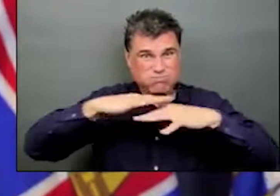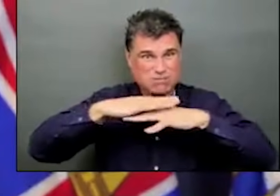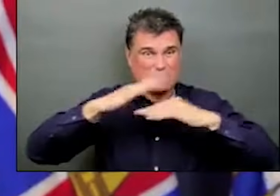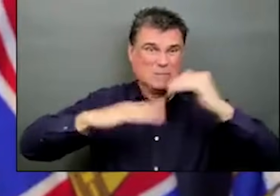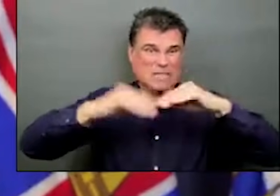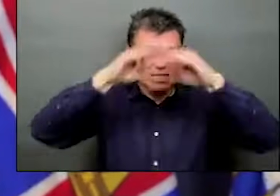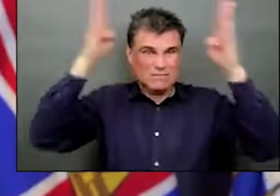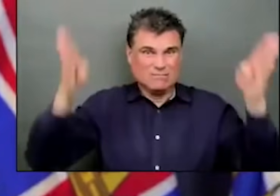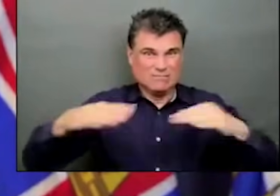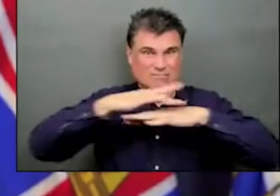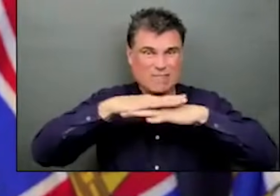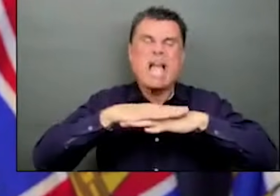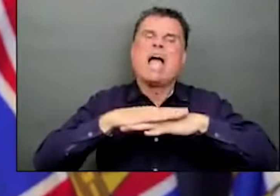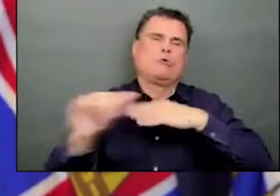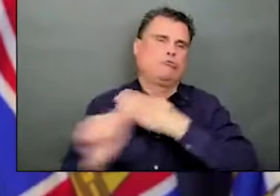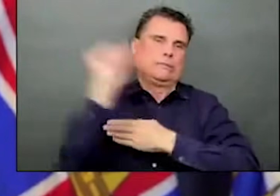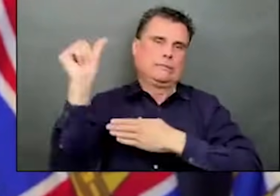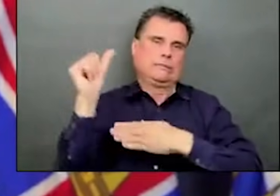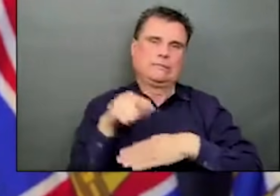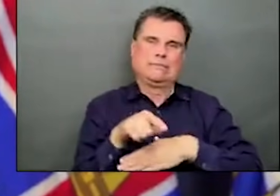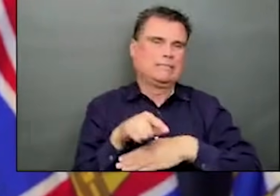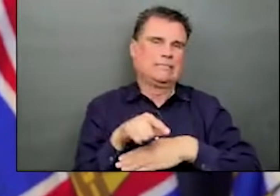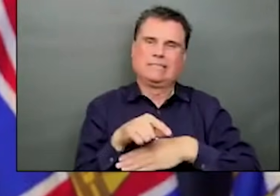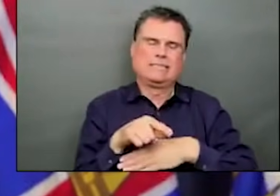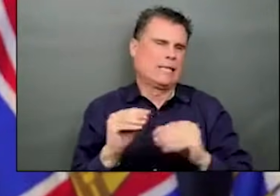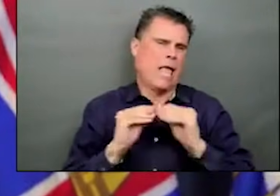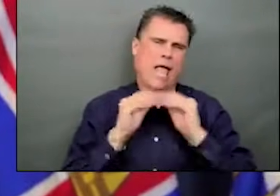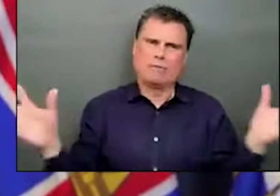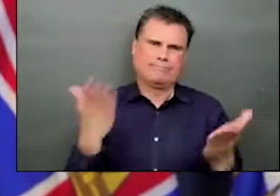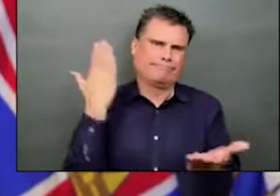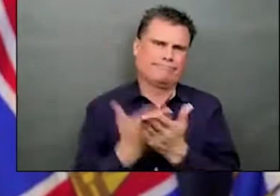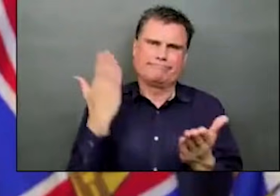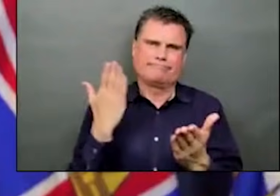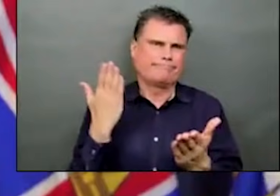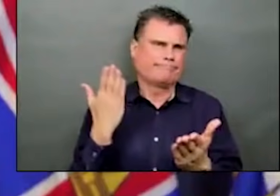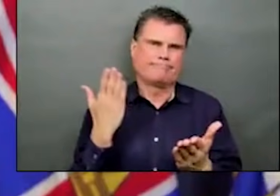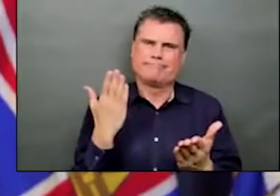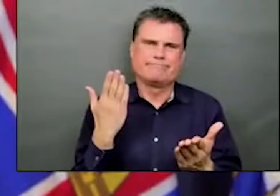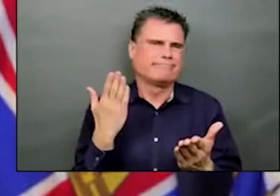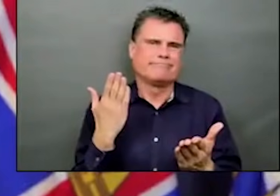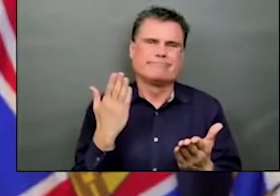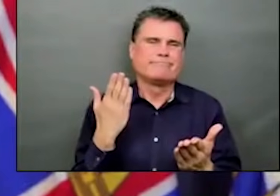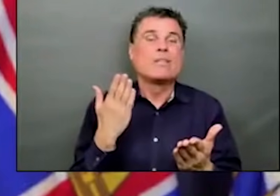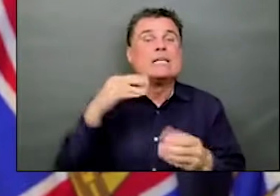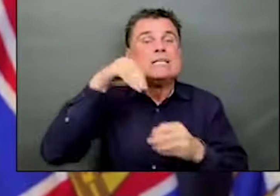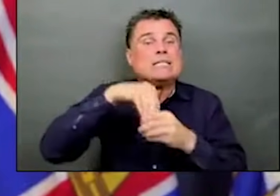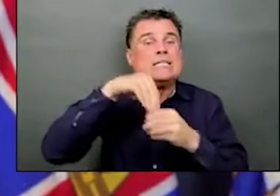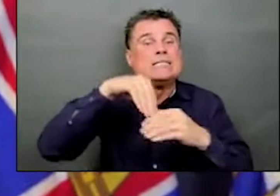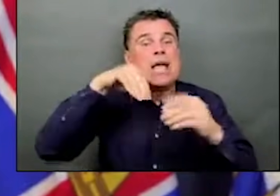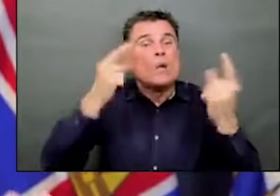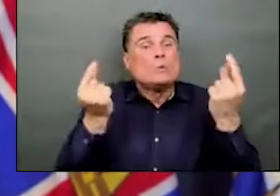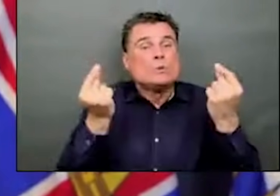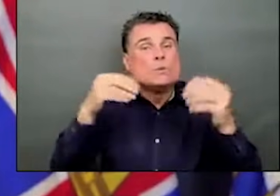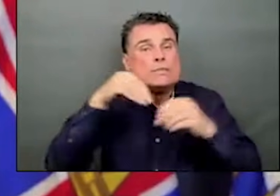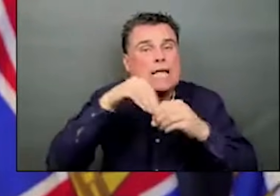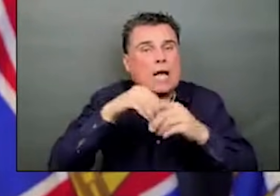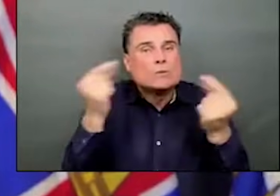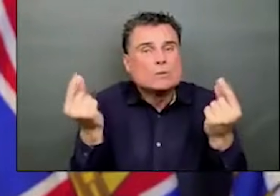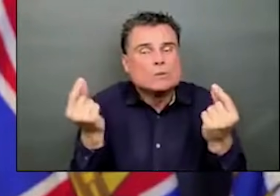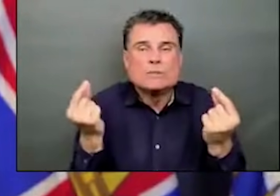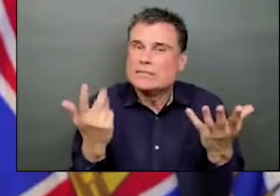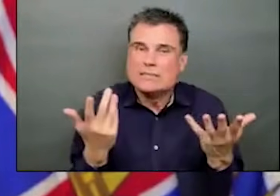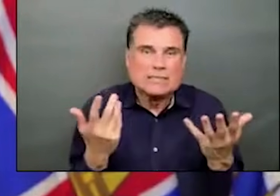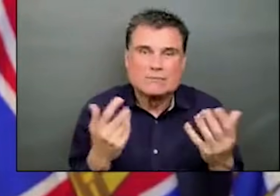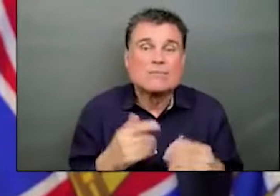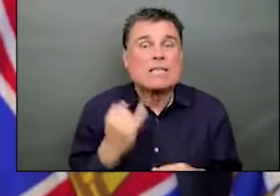indoors with lots of people, and it depends on what you're doing indoors. If you're sitting with a small group of people and there's barriers and there's other